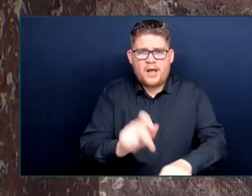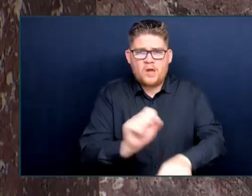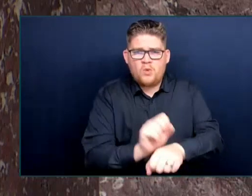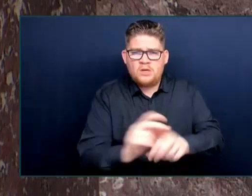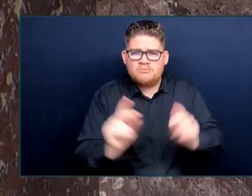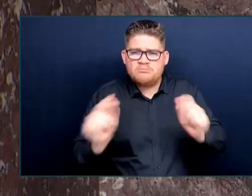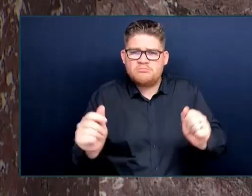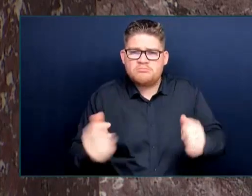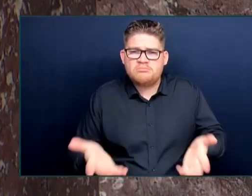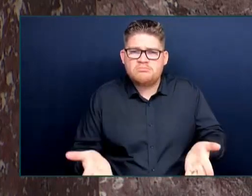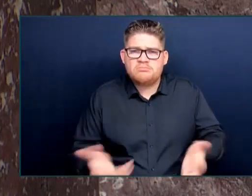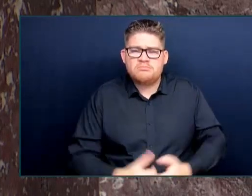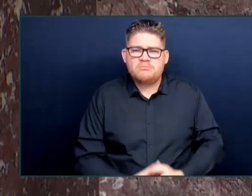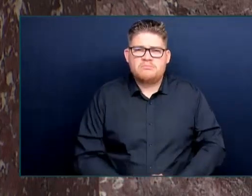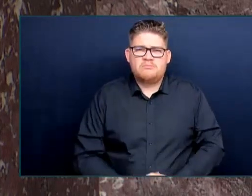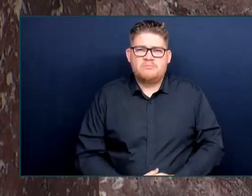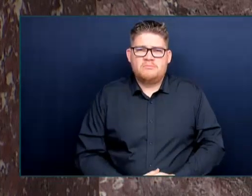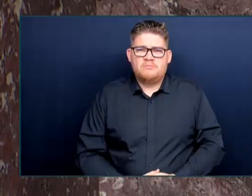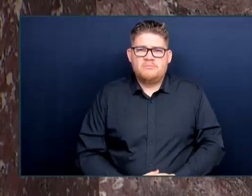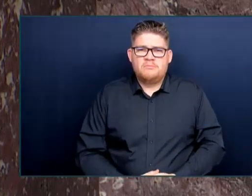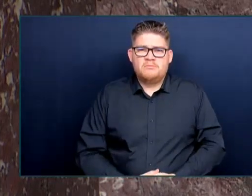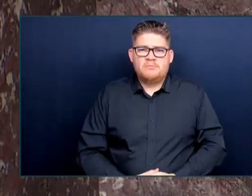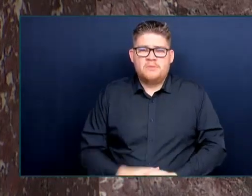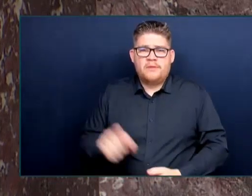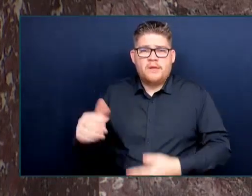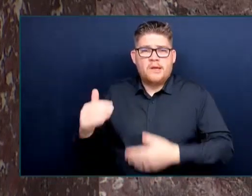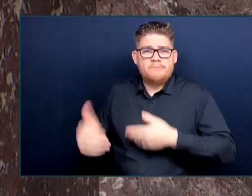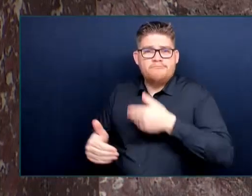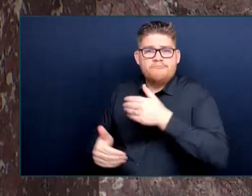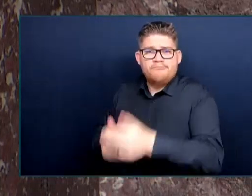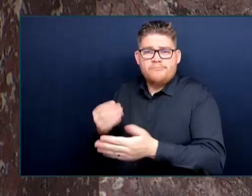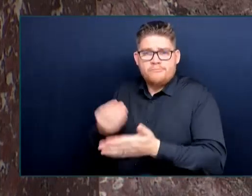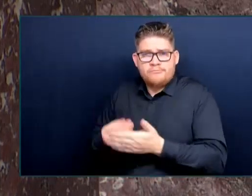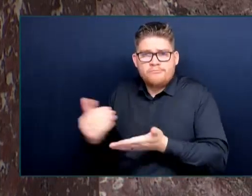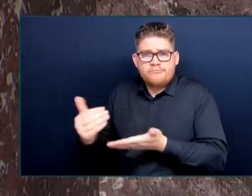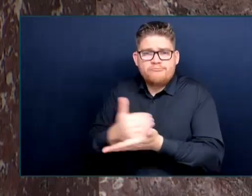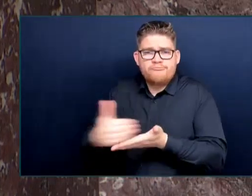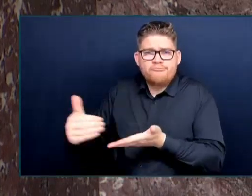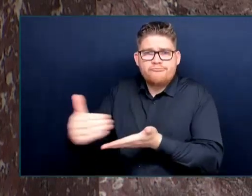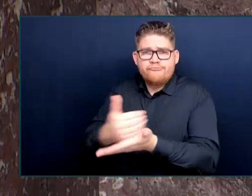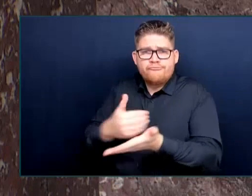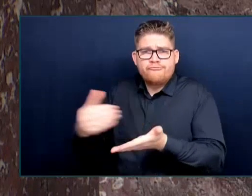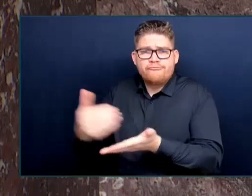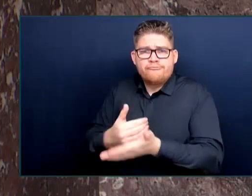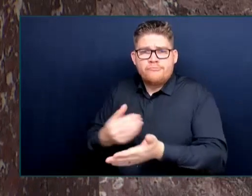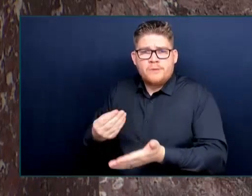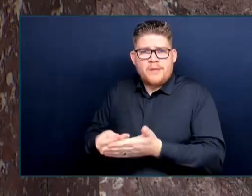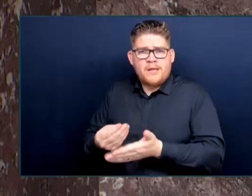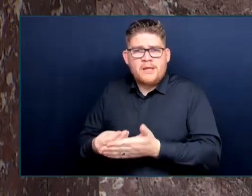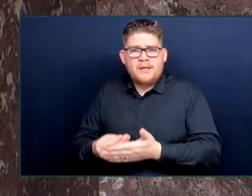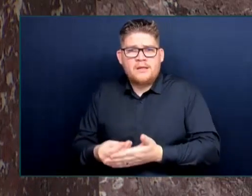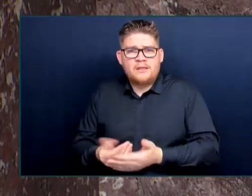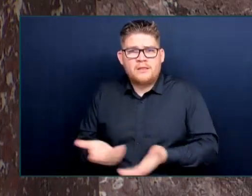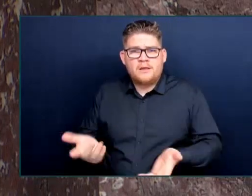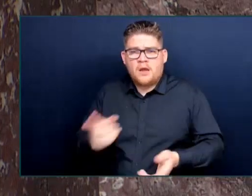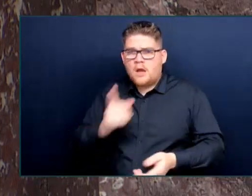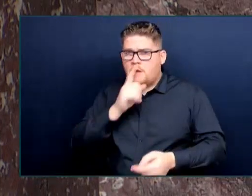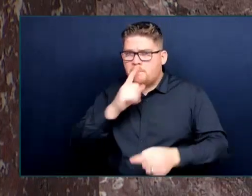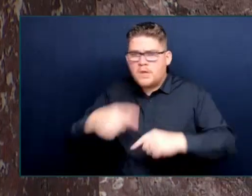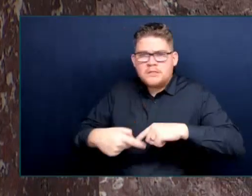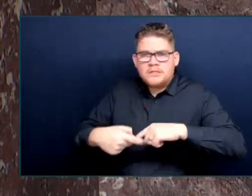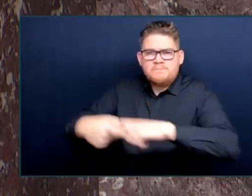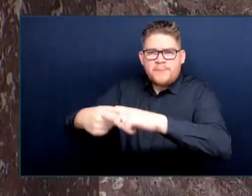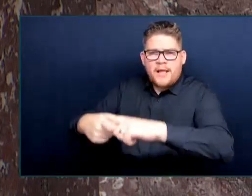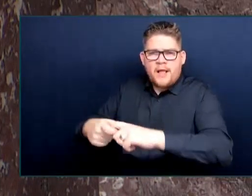collect a six-figure salary. No suspension there. Under this government,